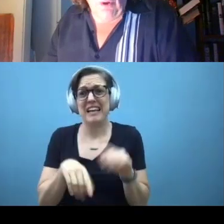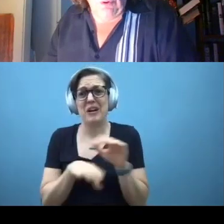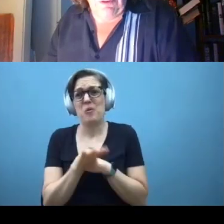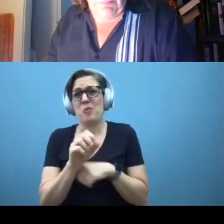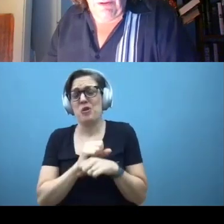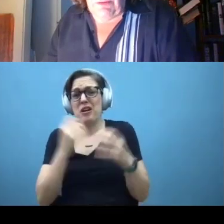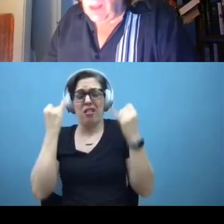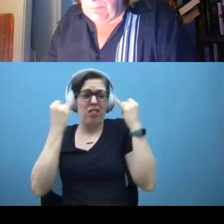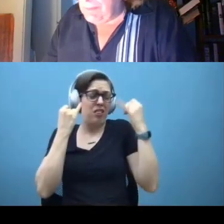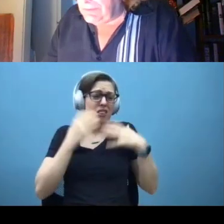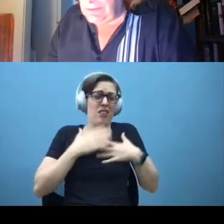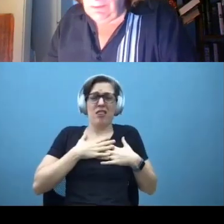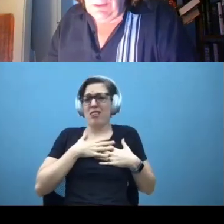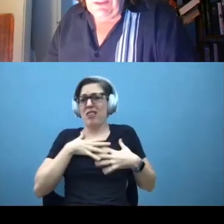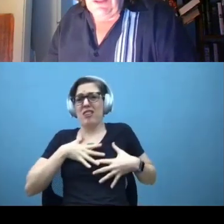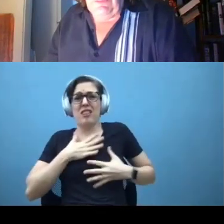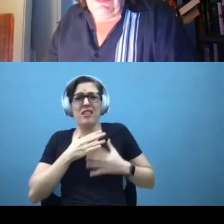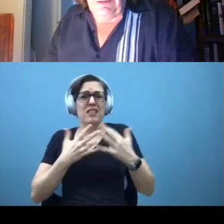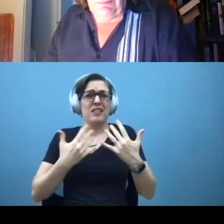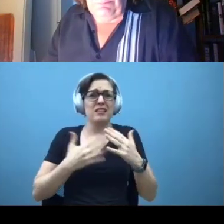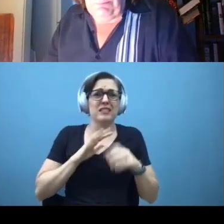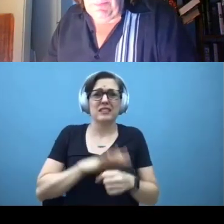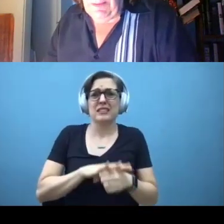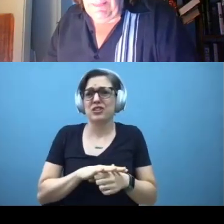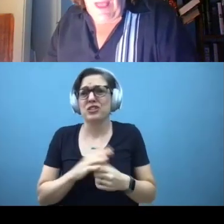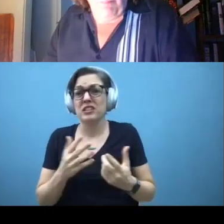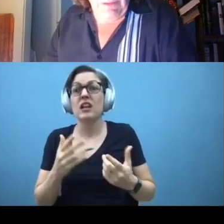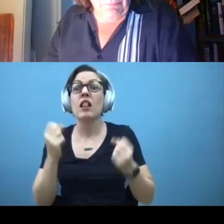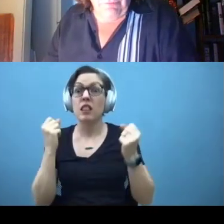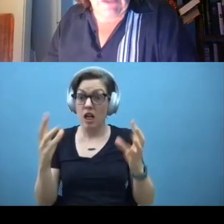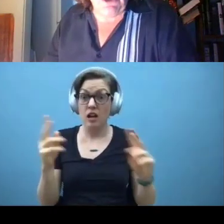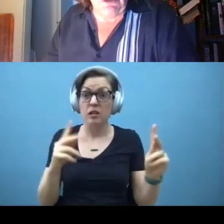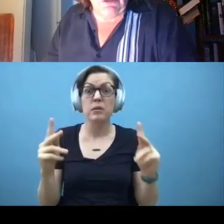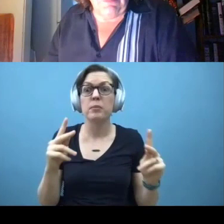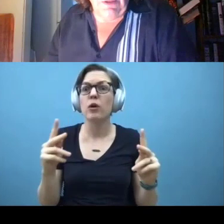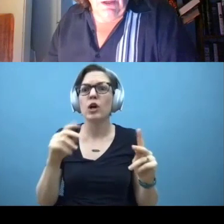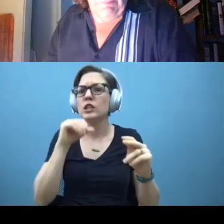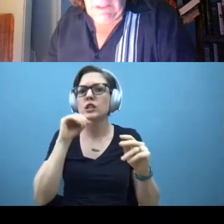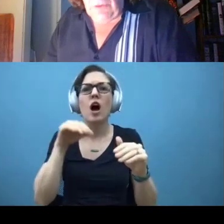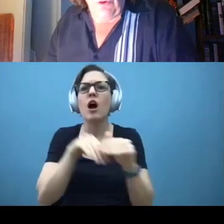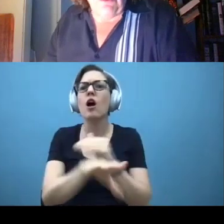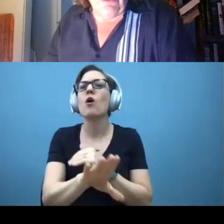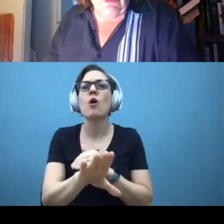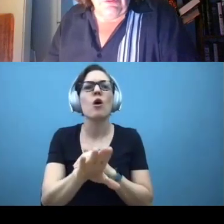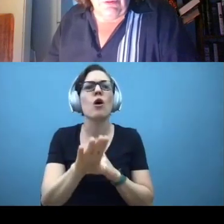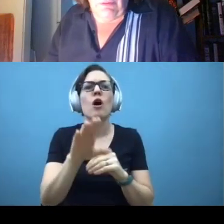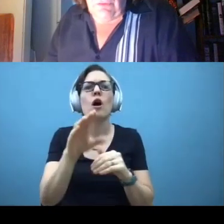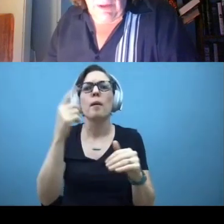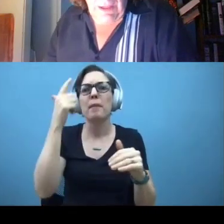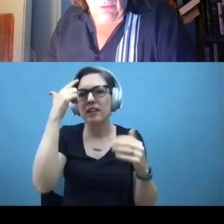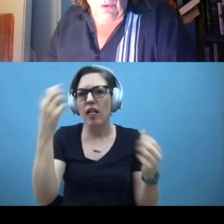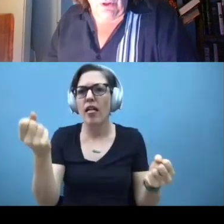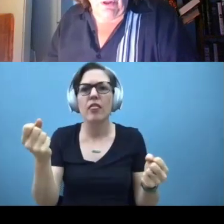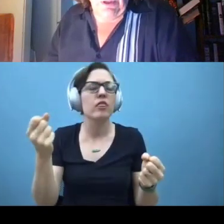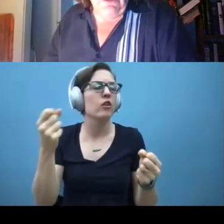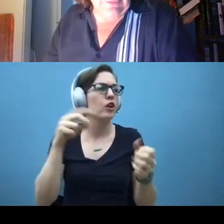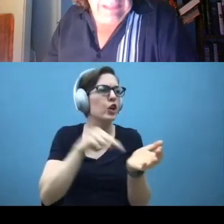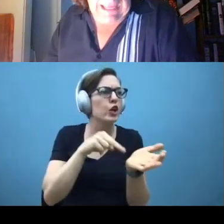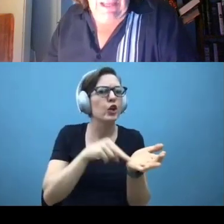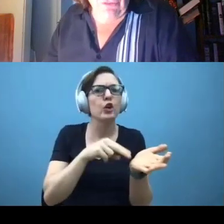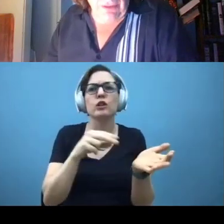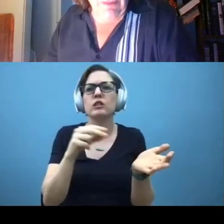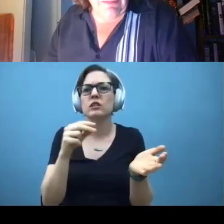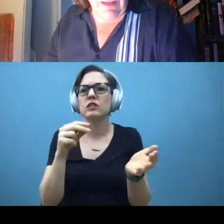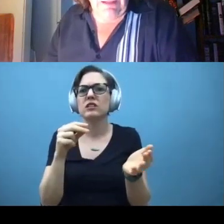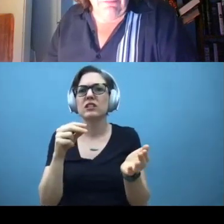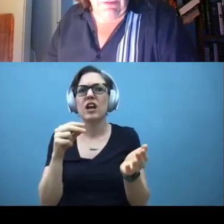by the whole experience. A lot of people didn't go into the helping profession of being a nurse or a direct care worker to